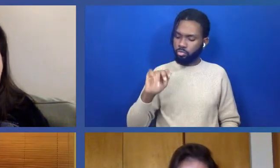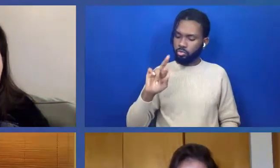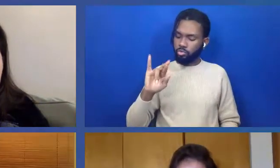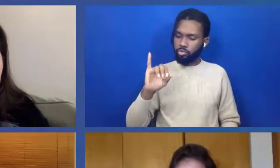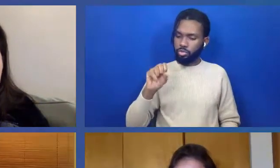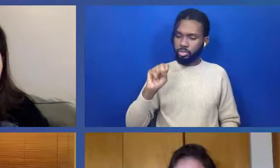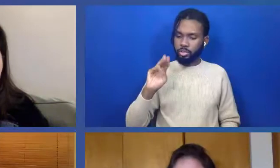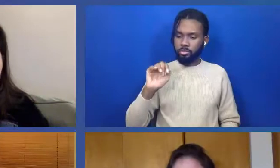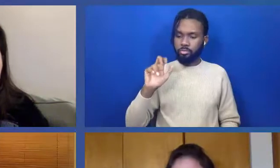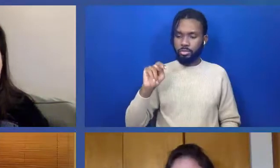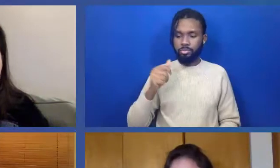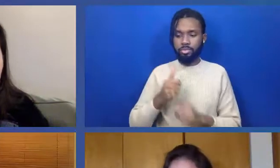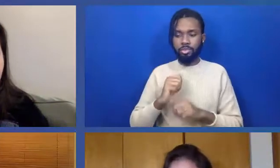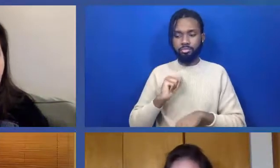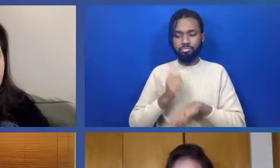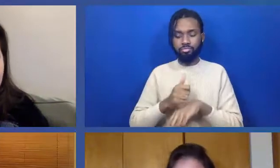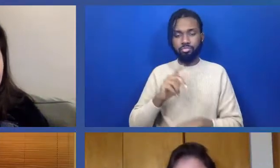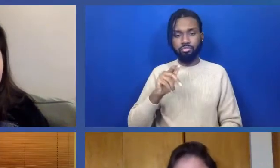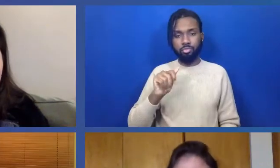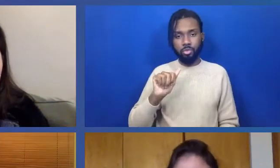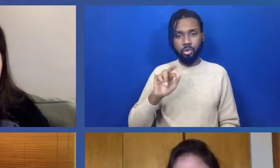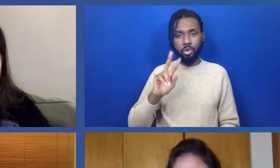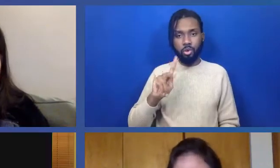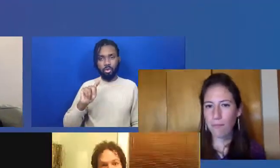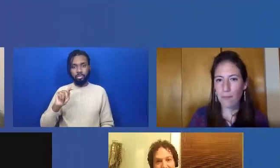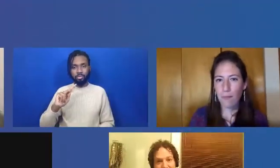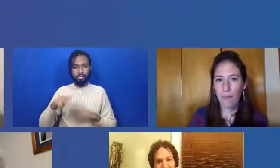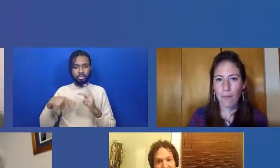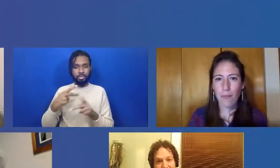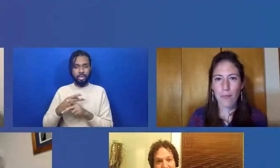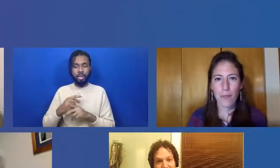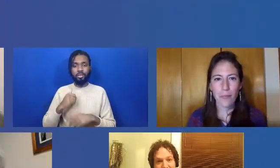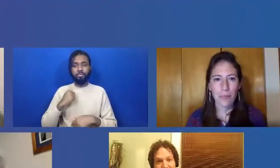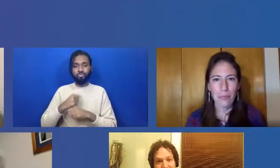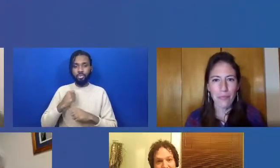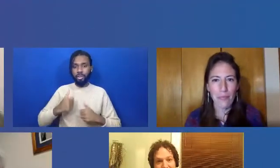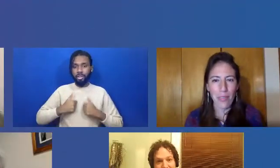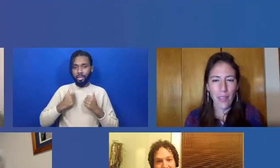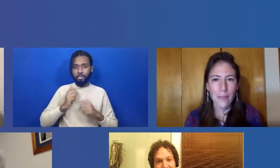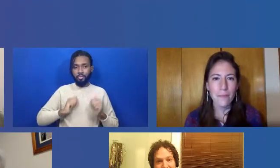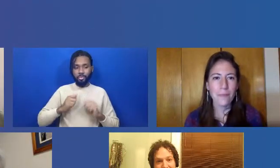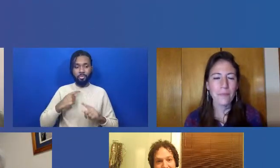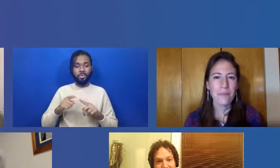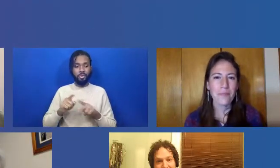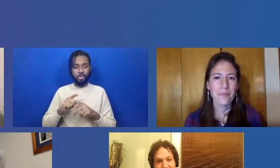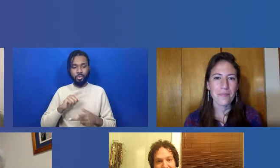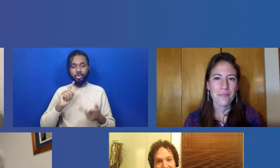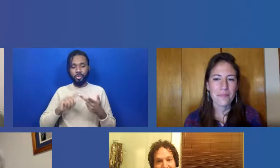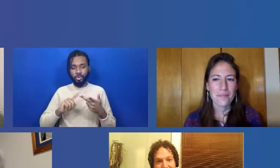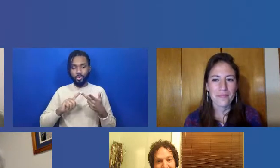artists and institutions creating live performance. And also the lovely Brooke Horsch, who's the